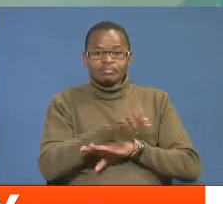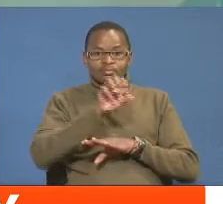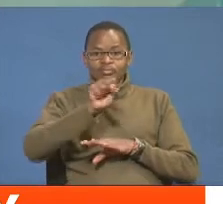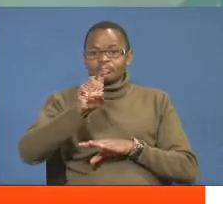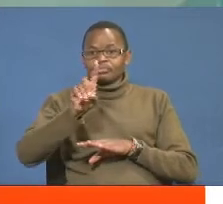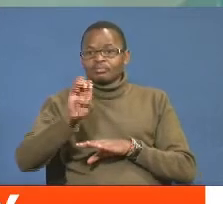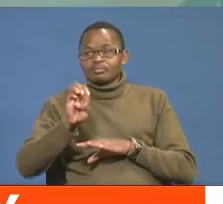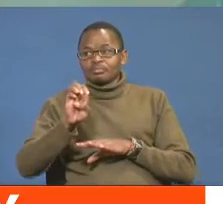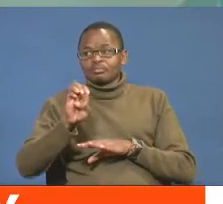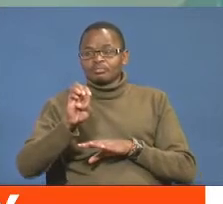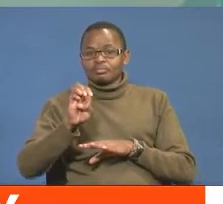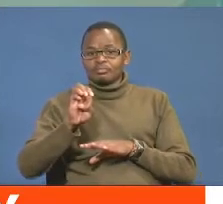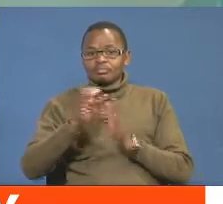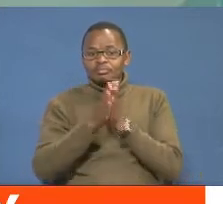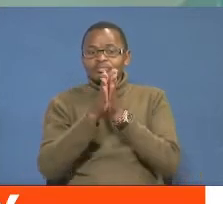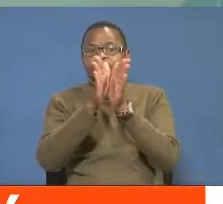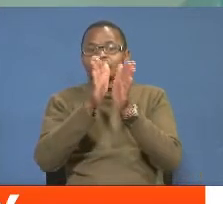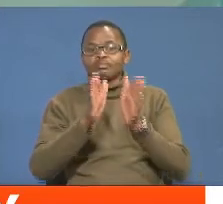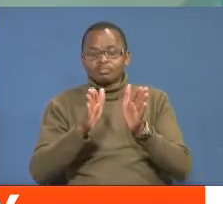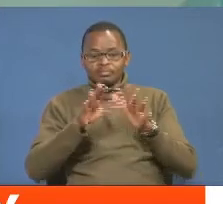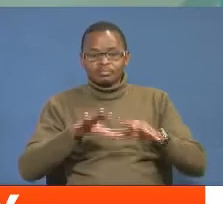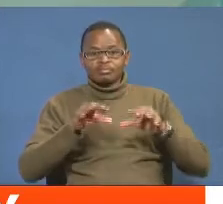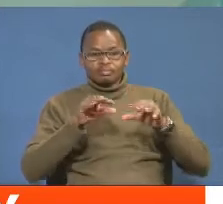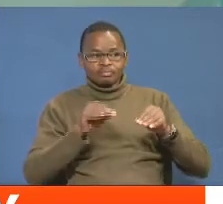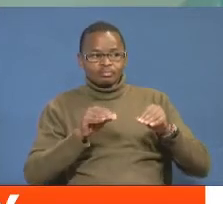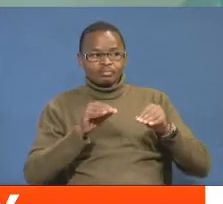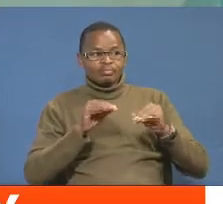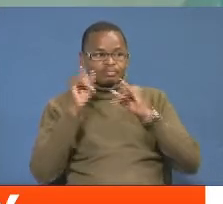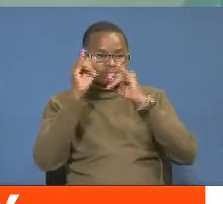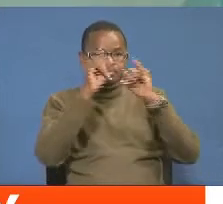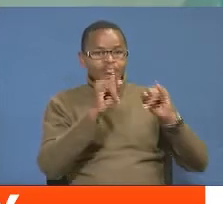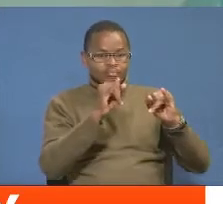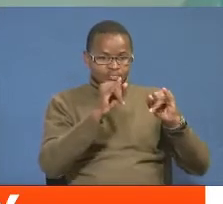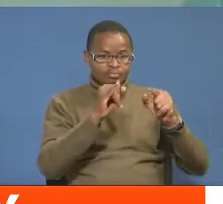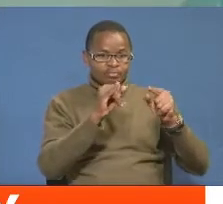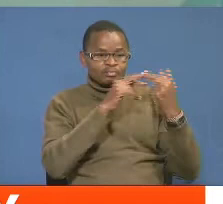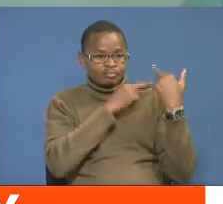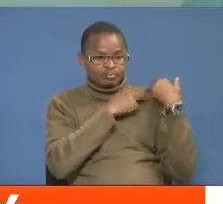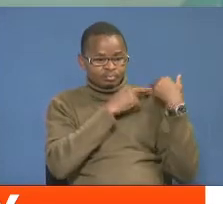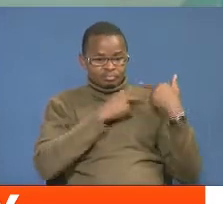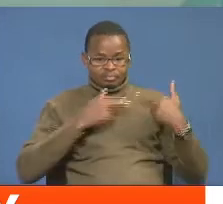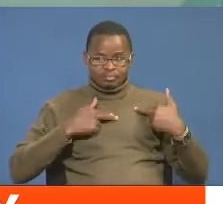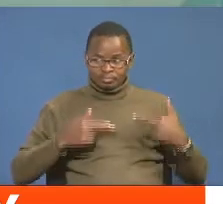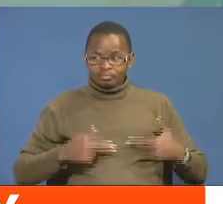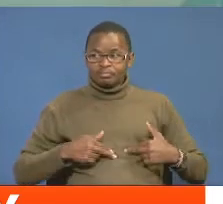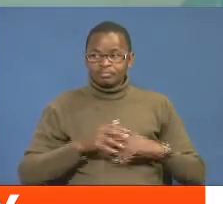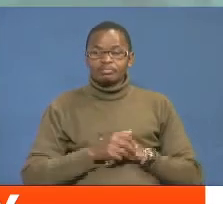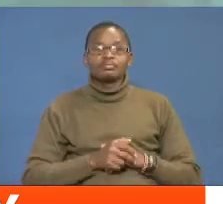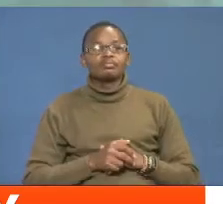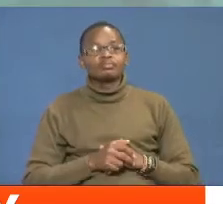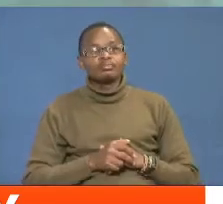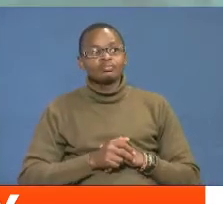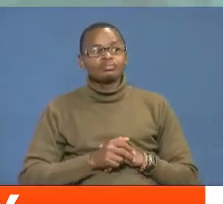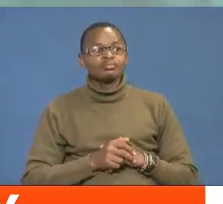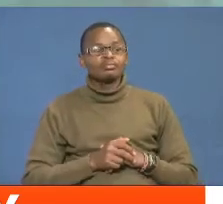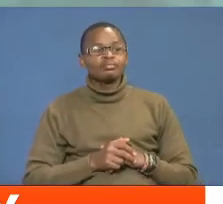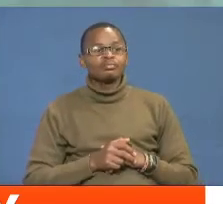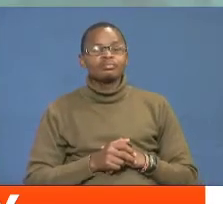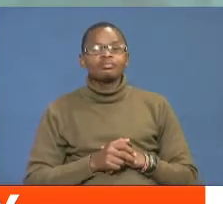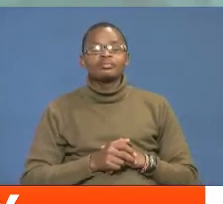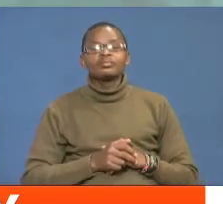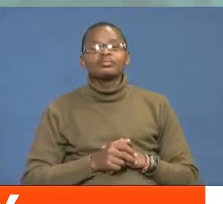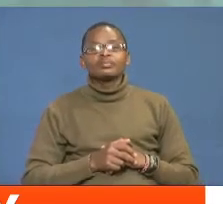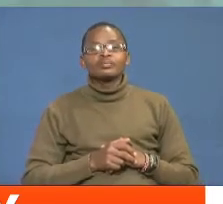effects. So it's up to the public to really take, or individuals to take charge of their health at this point. All right. But now, you